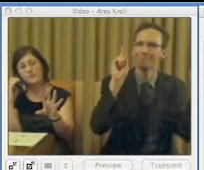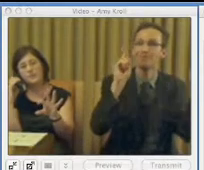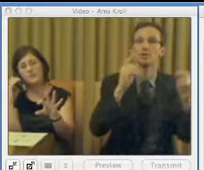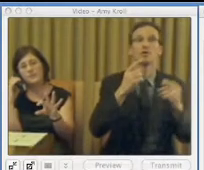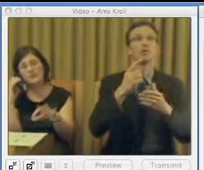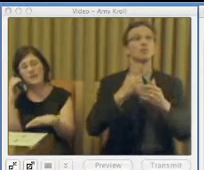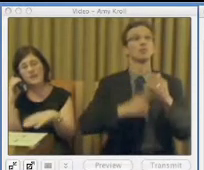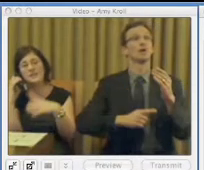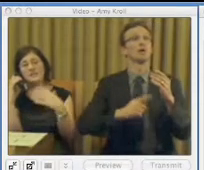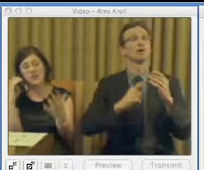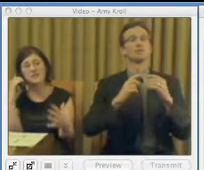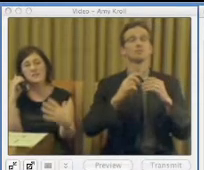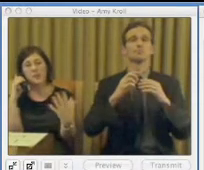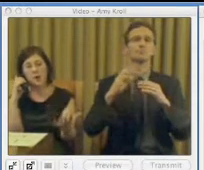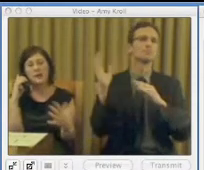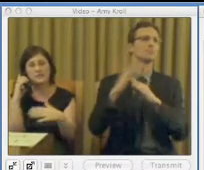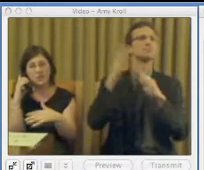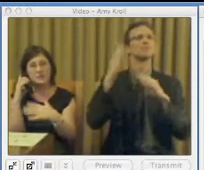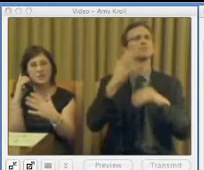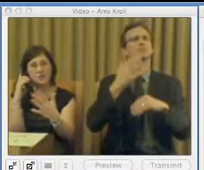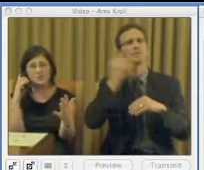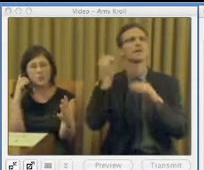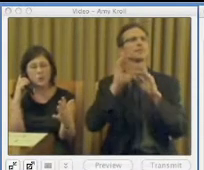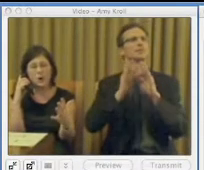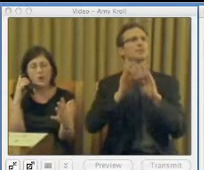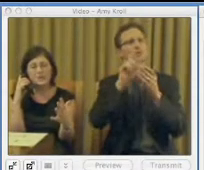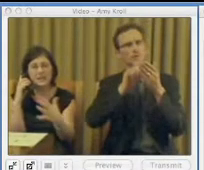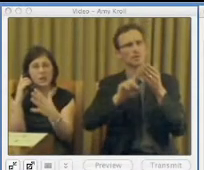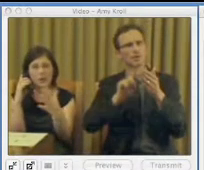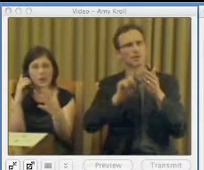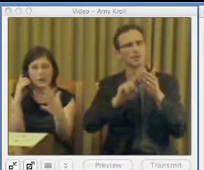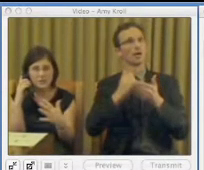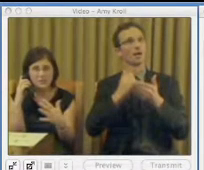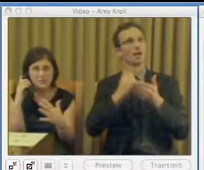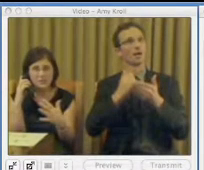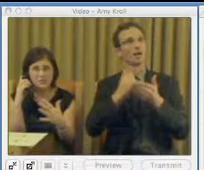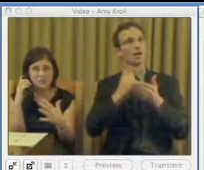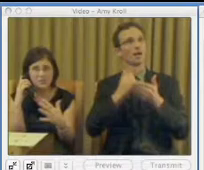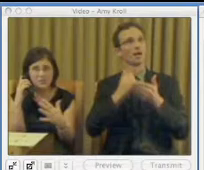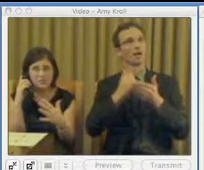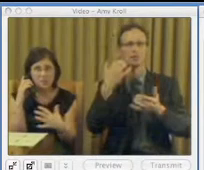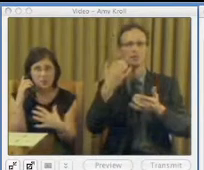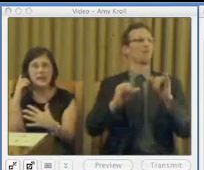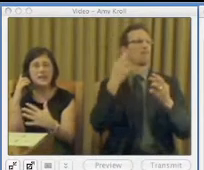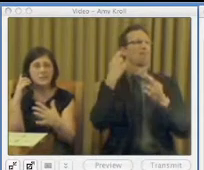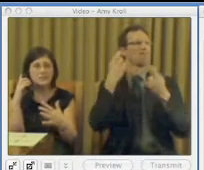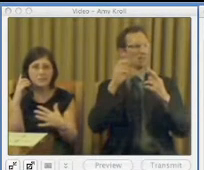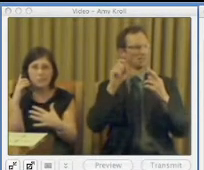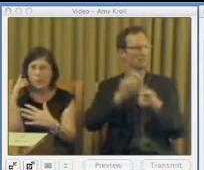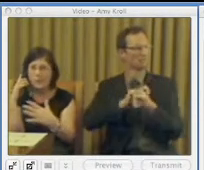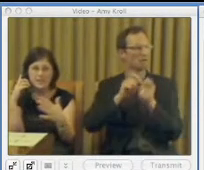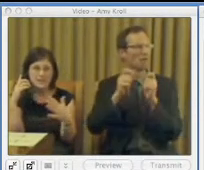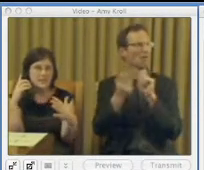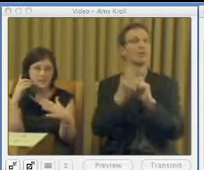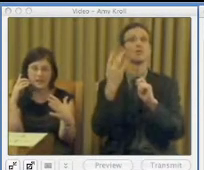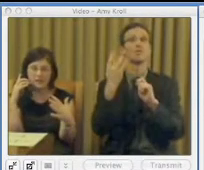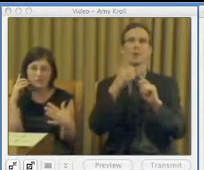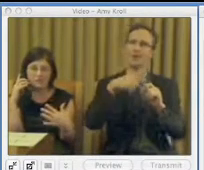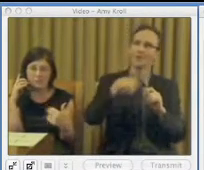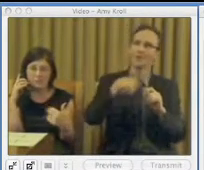the boundaries, is generated by those interpreters who are seeking questions